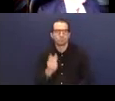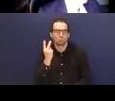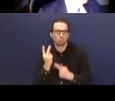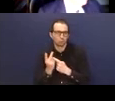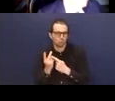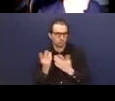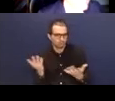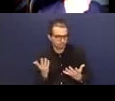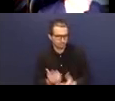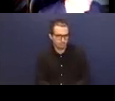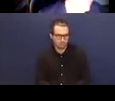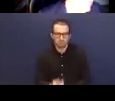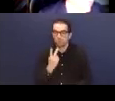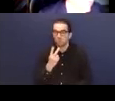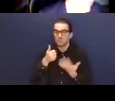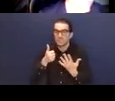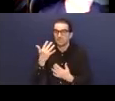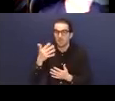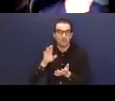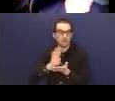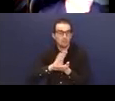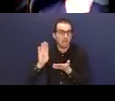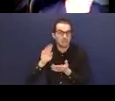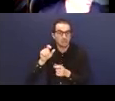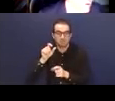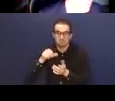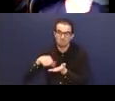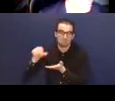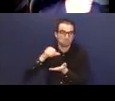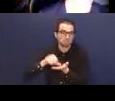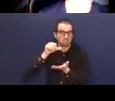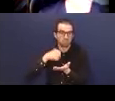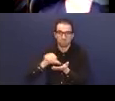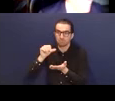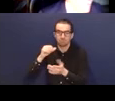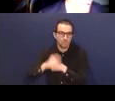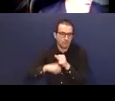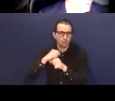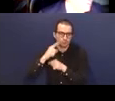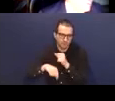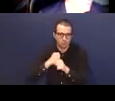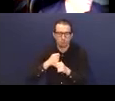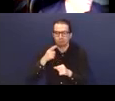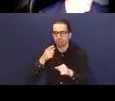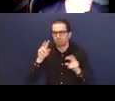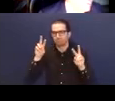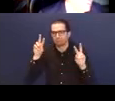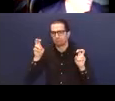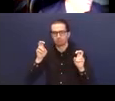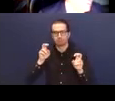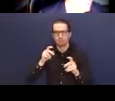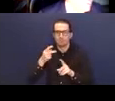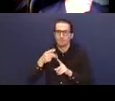disabled people and their households is £265 billion a year in the UK. This is called the Purple